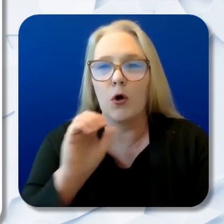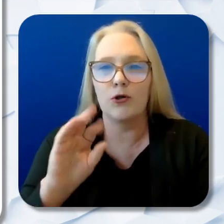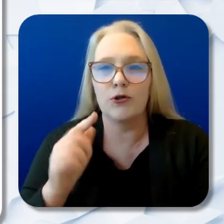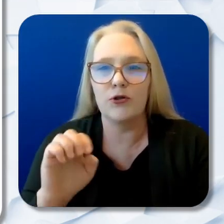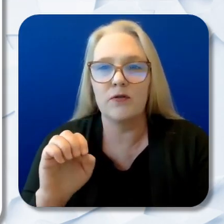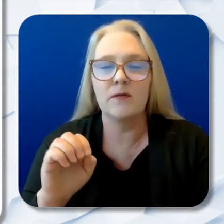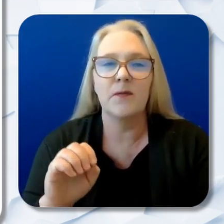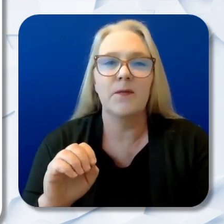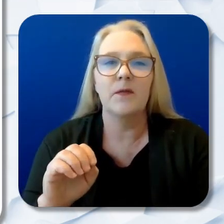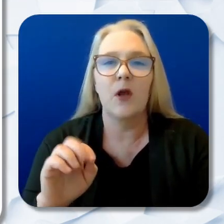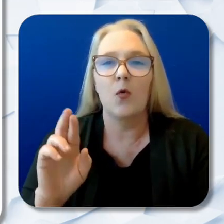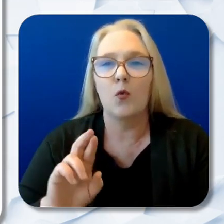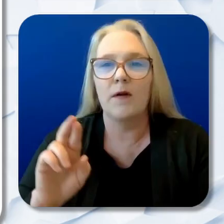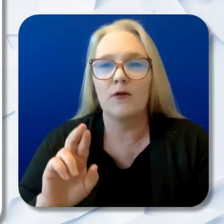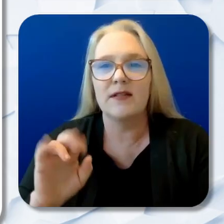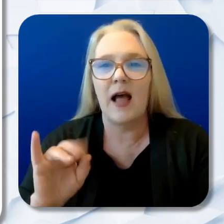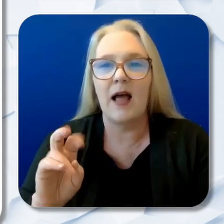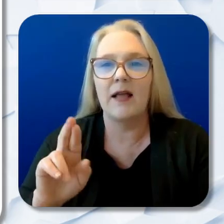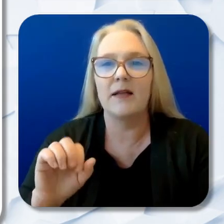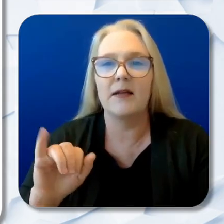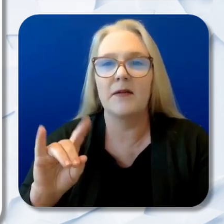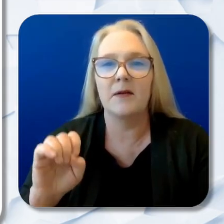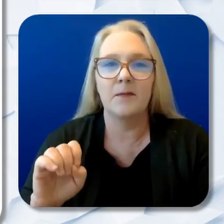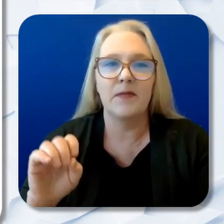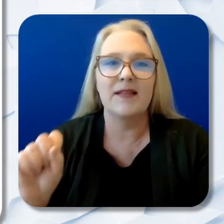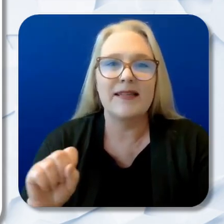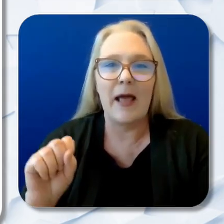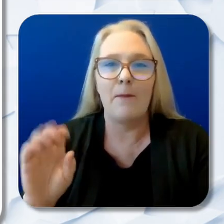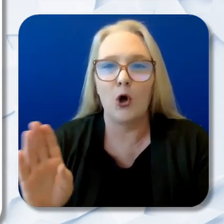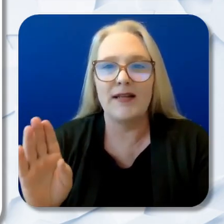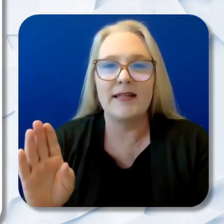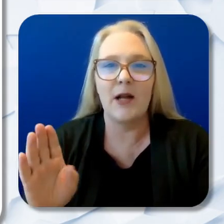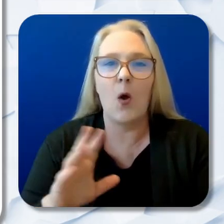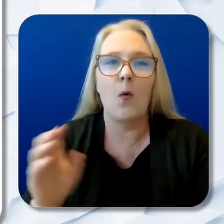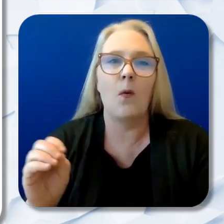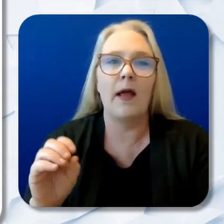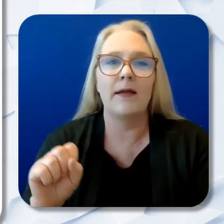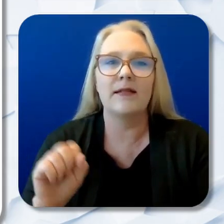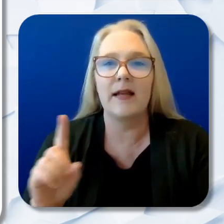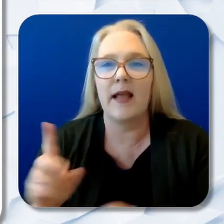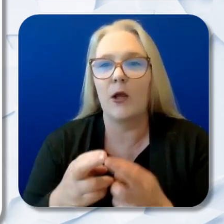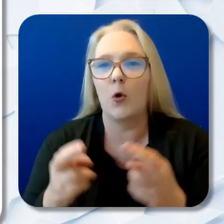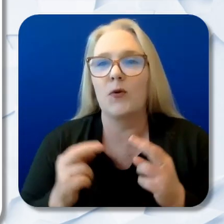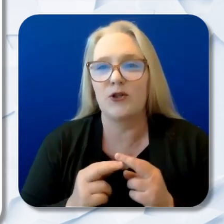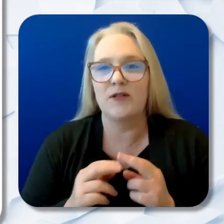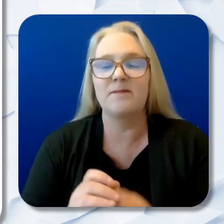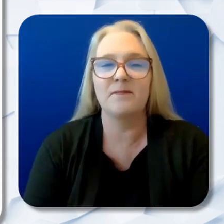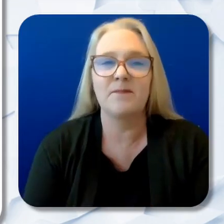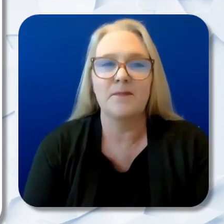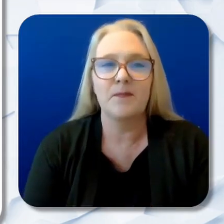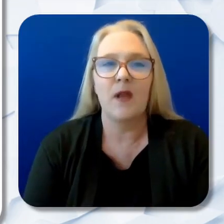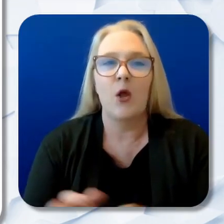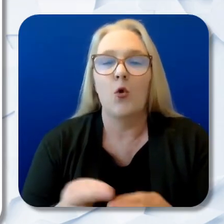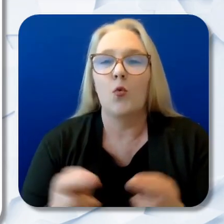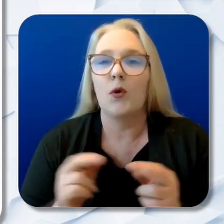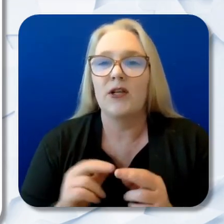Orange, Riverside, San Bernardino, and San Diego region. Region